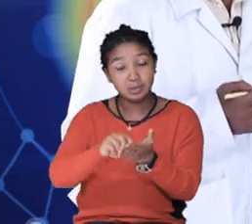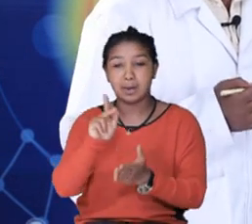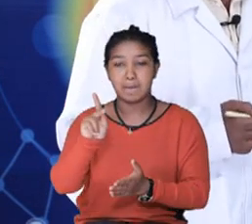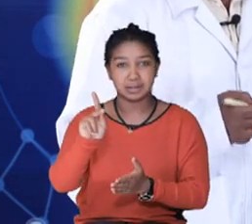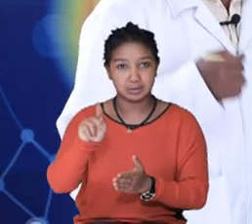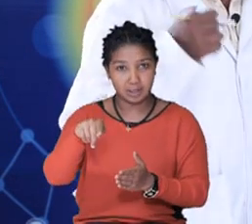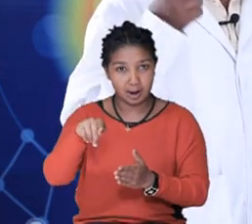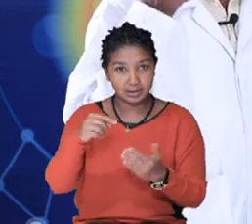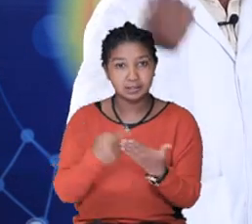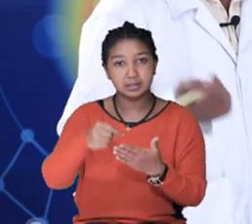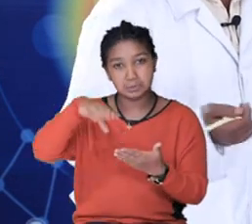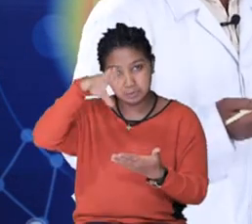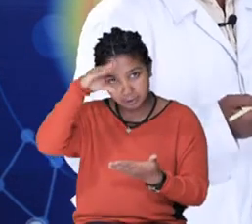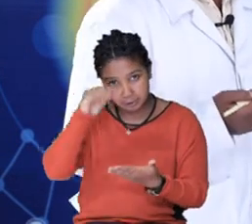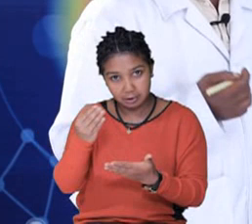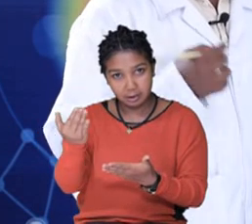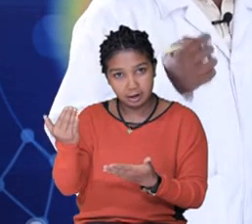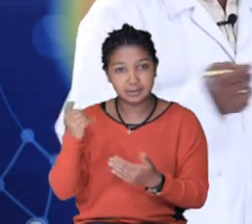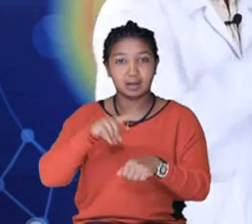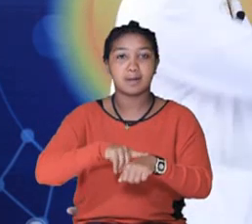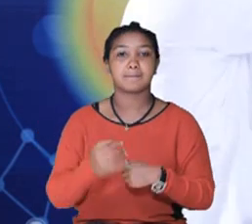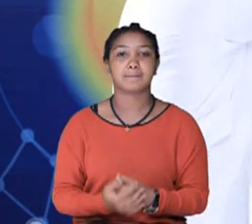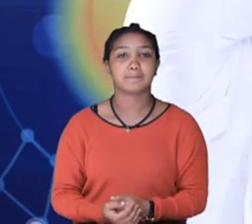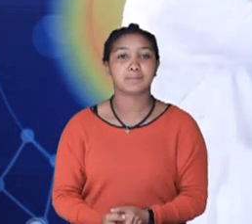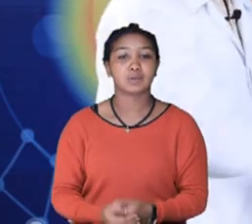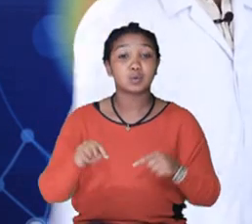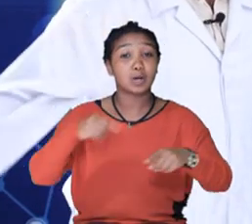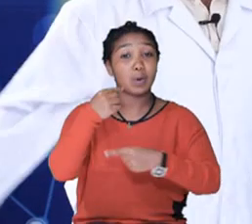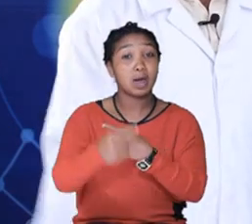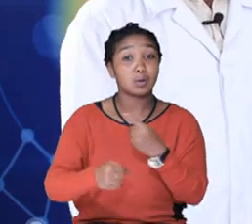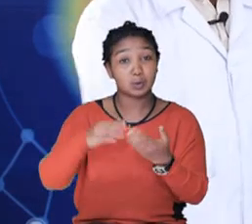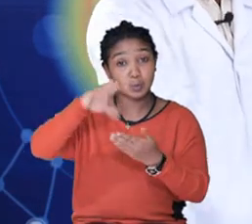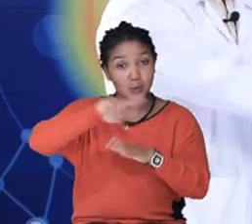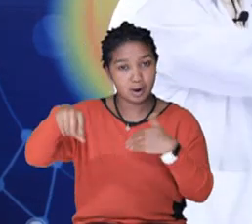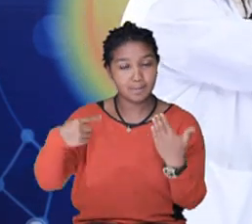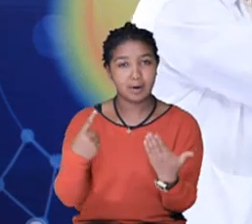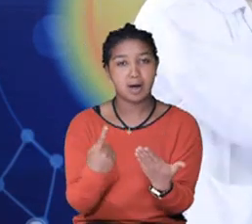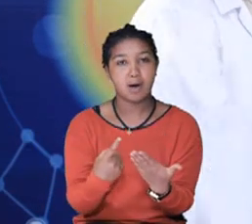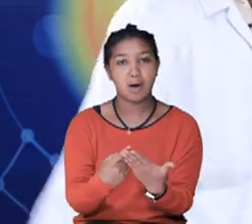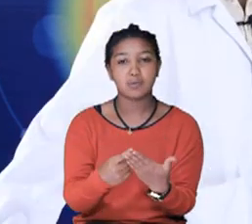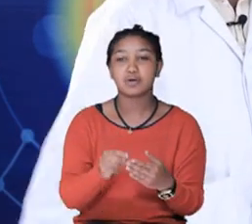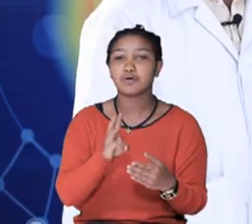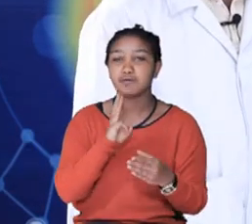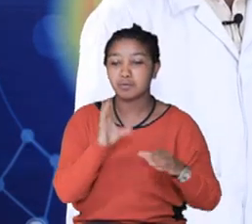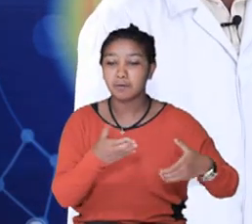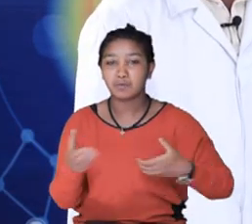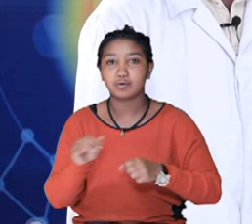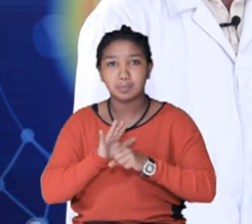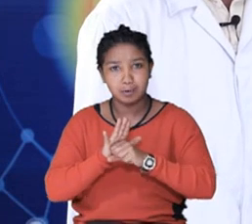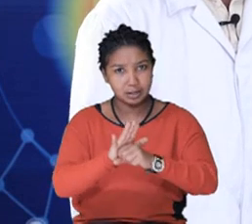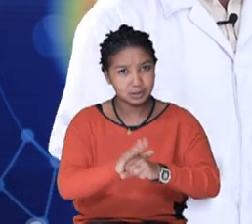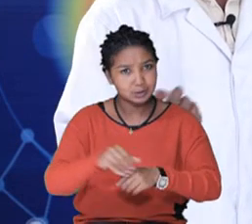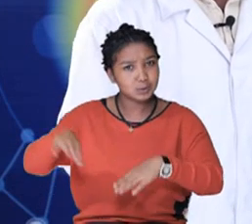pascal. This is what we have seen in last class. Today we are going to look about fluid pressure.